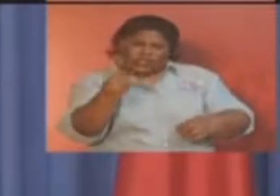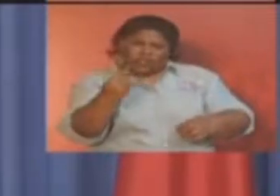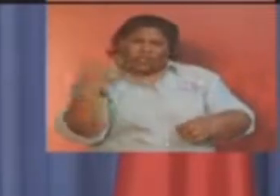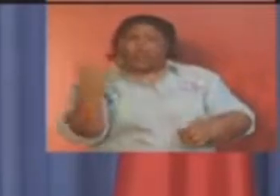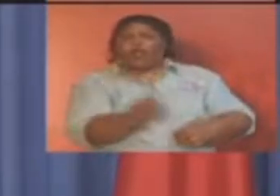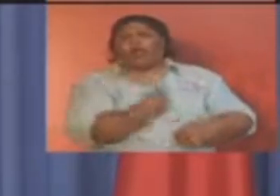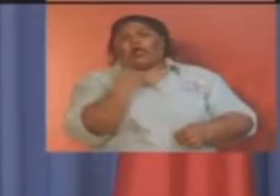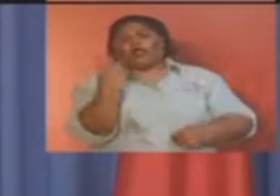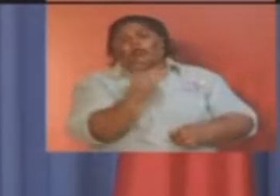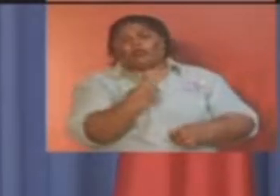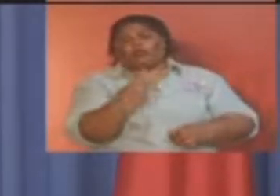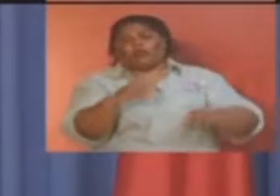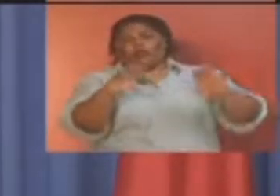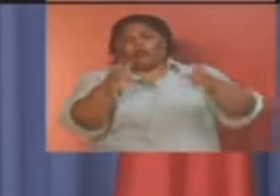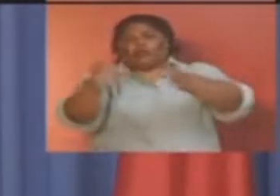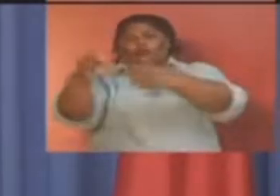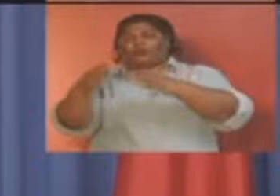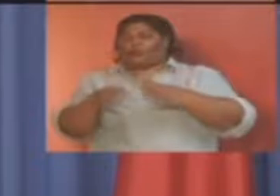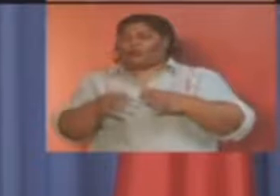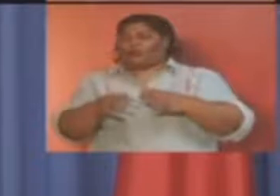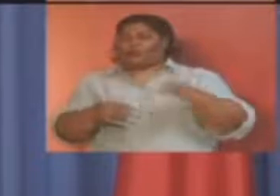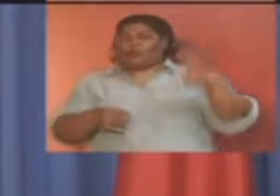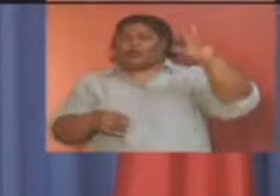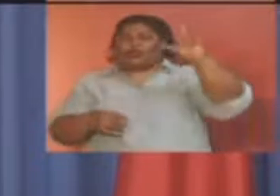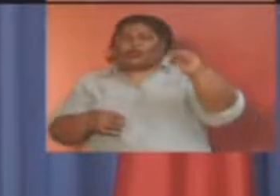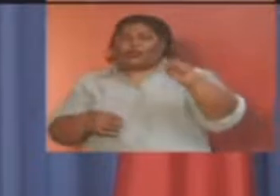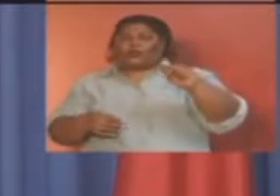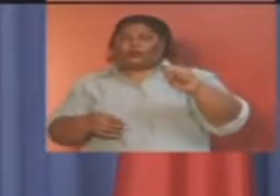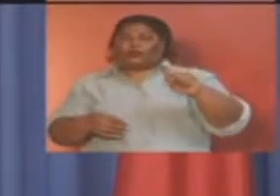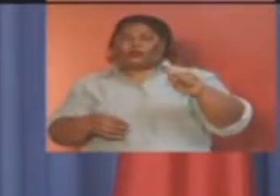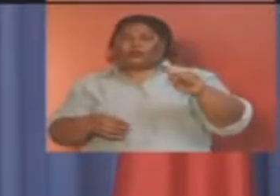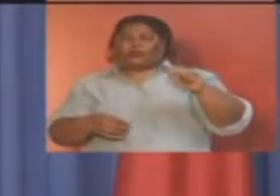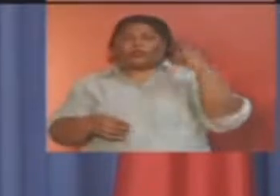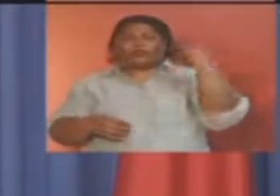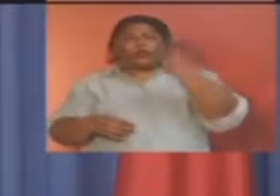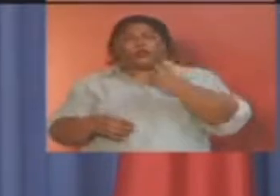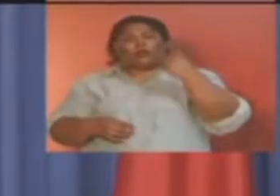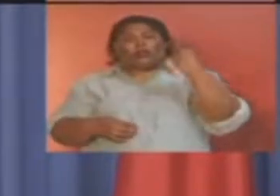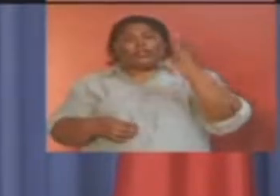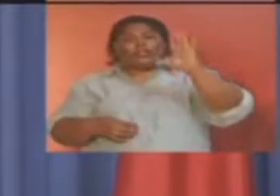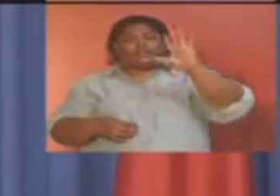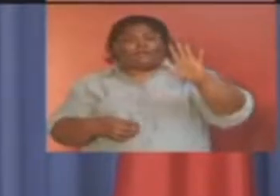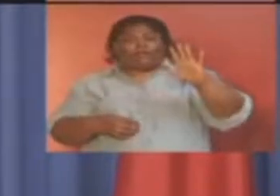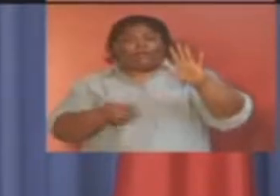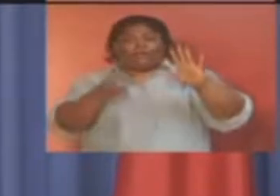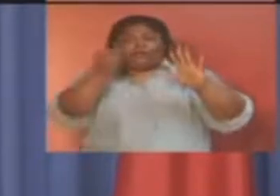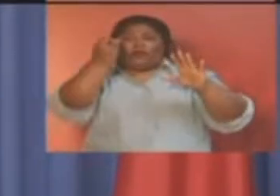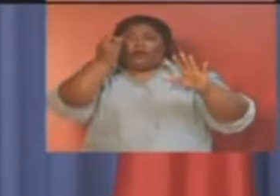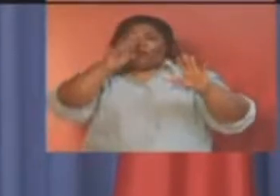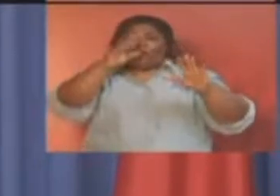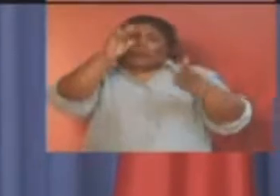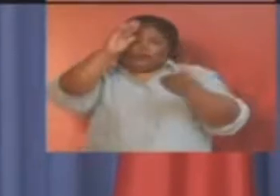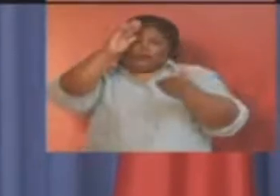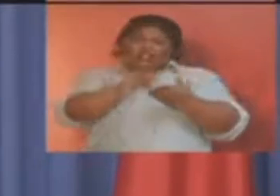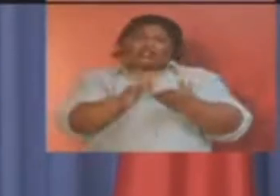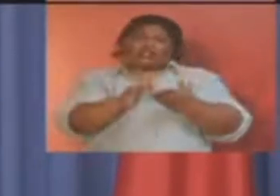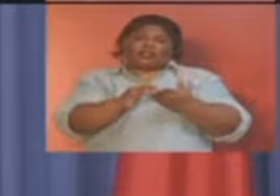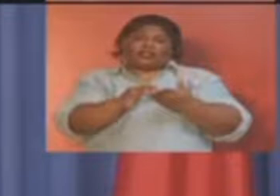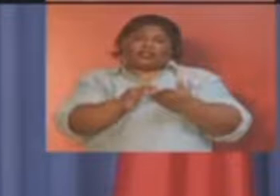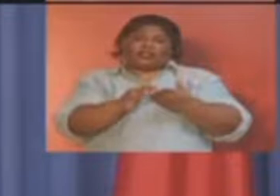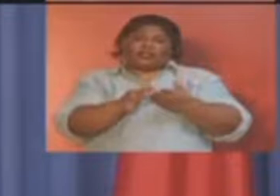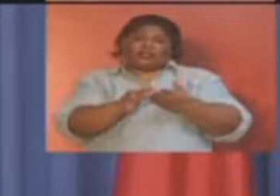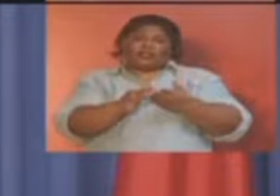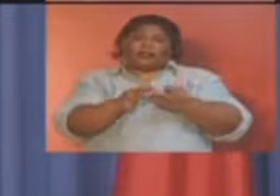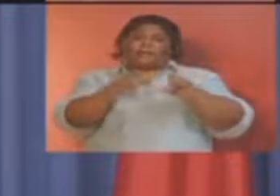groups. So continue to maintain no more than 5, but of course we ask if you could keep it less than the 5, wear your masks. So